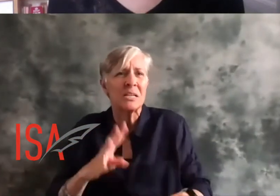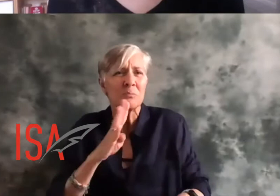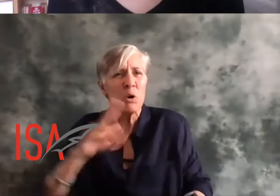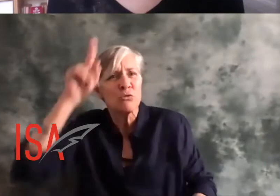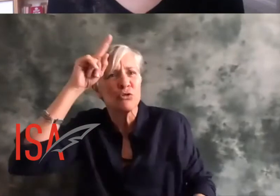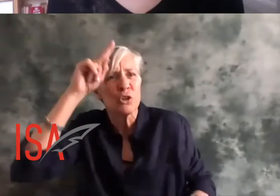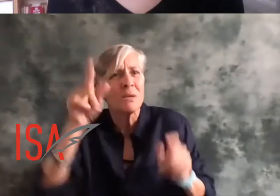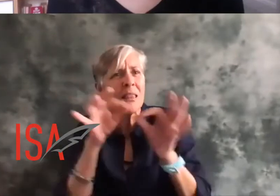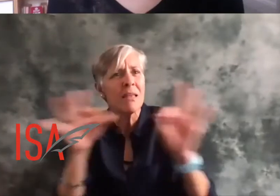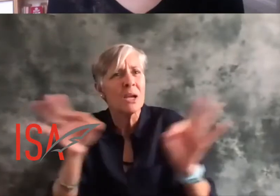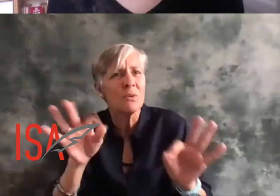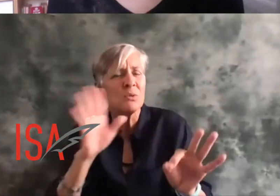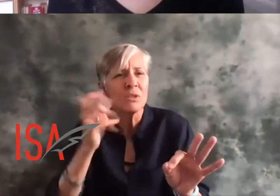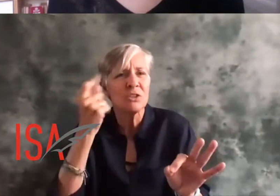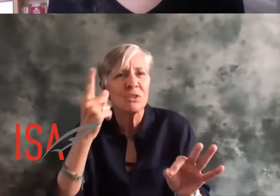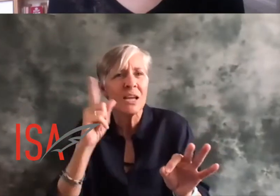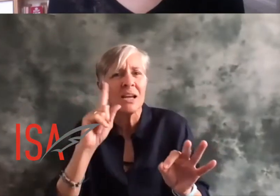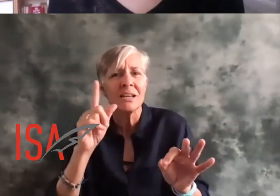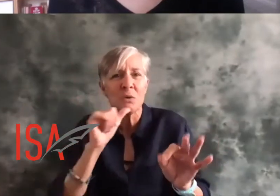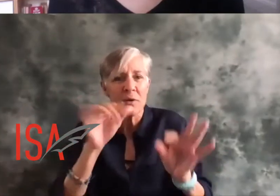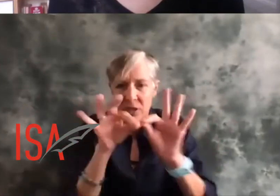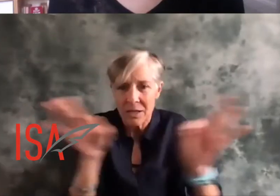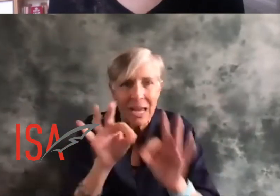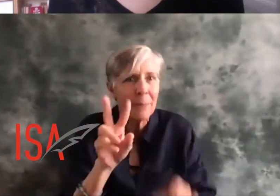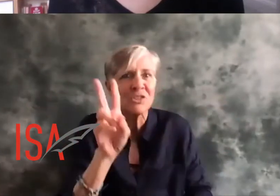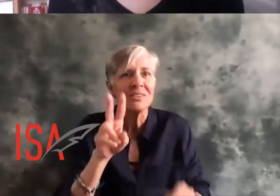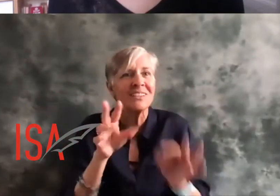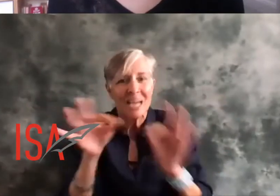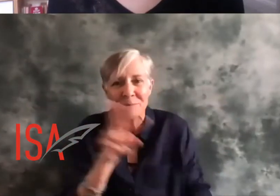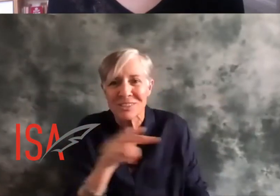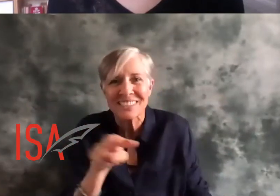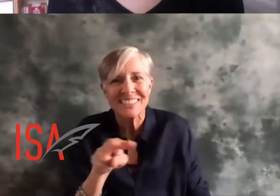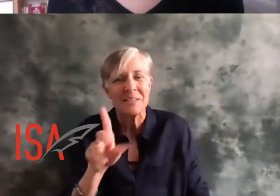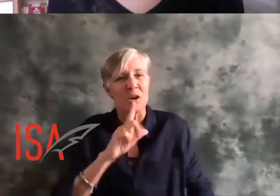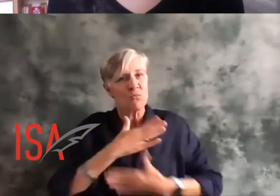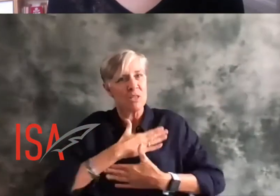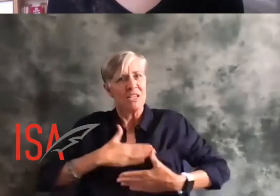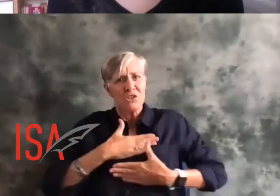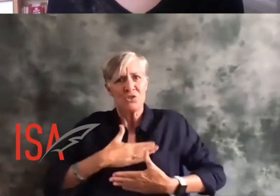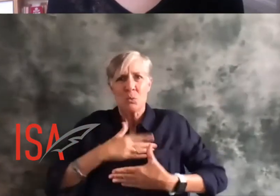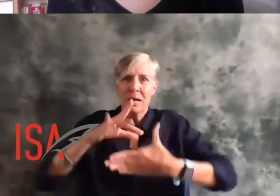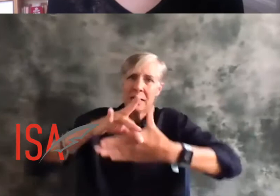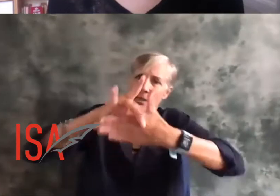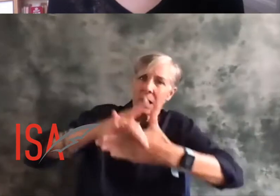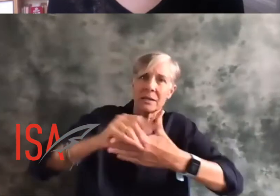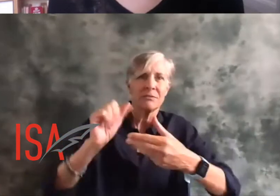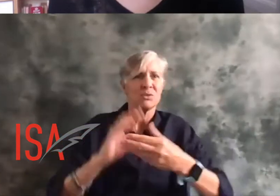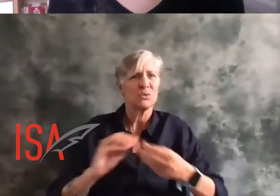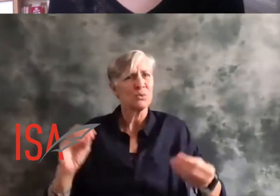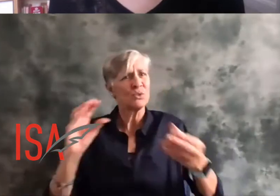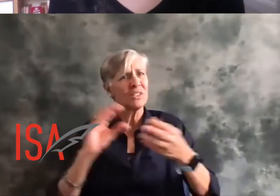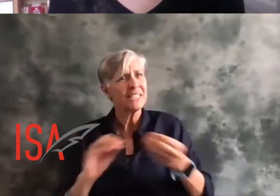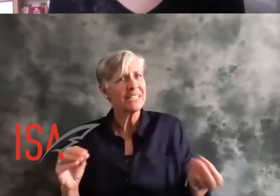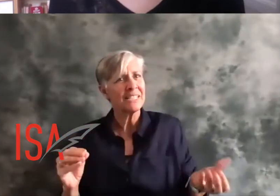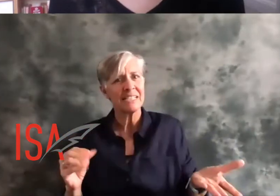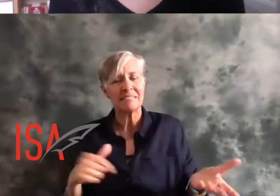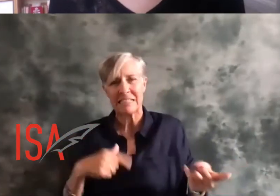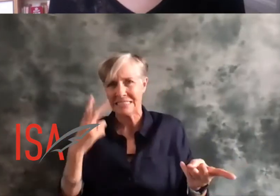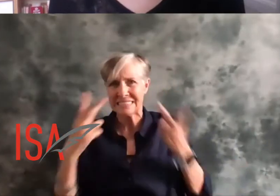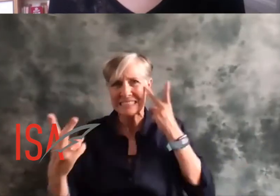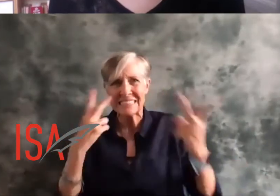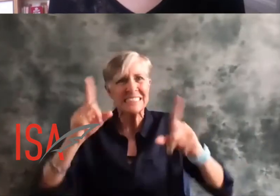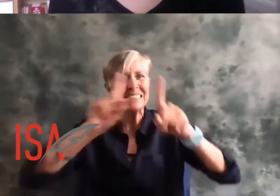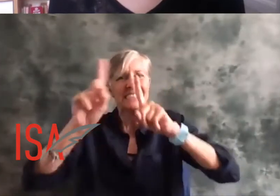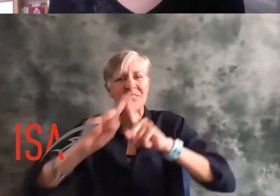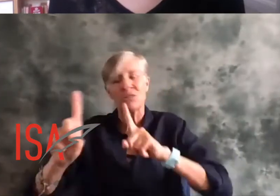really understand and not worry about the dub. But I'm really enjoying the content, and I'm enjoying to see these different